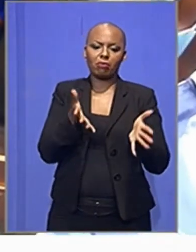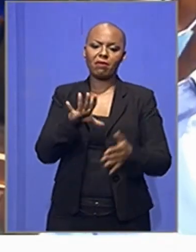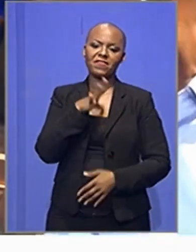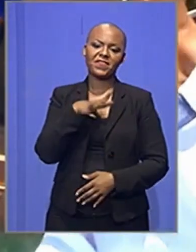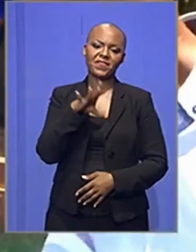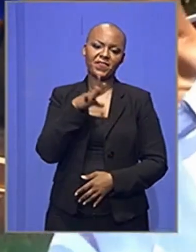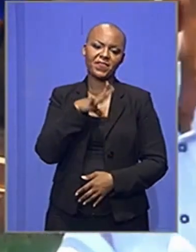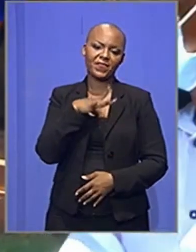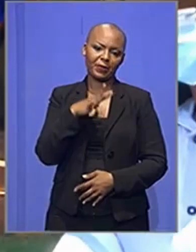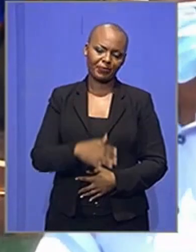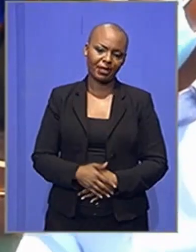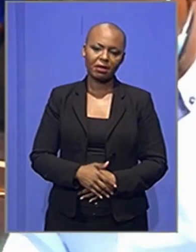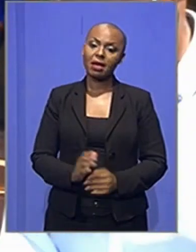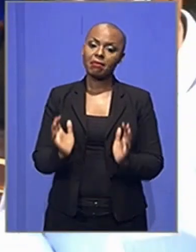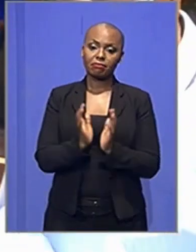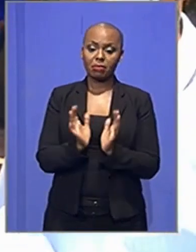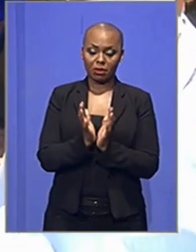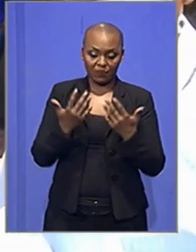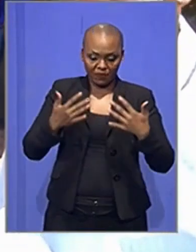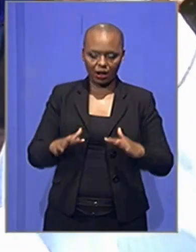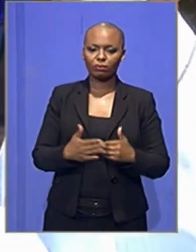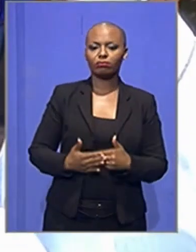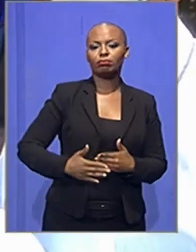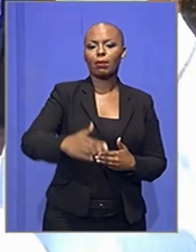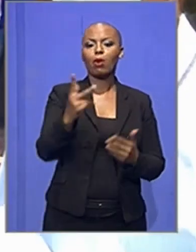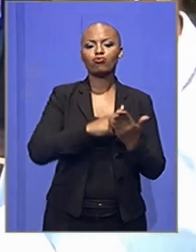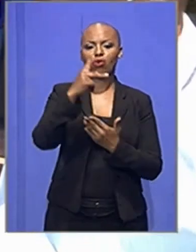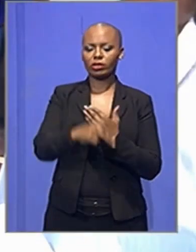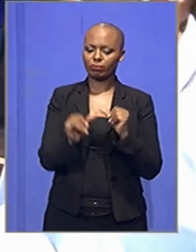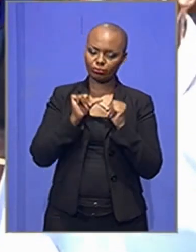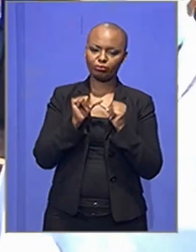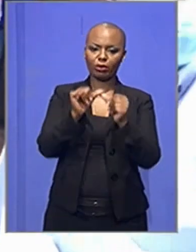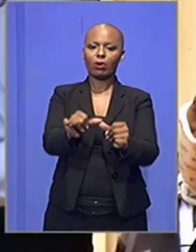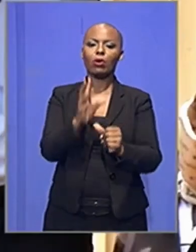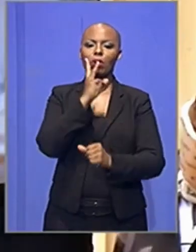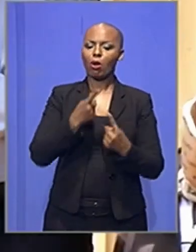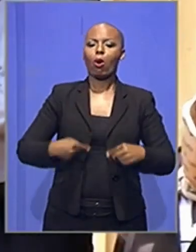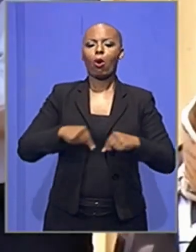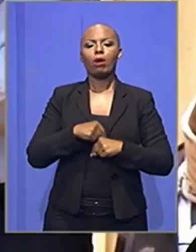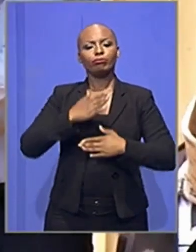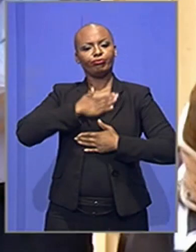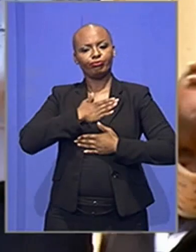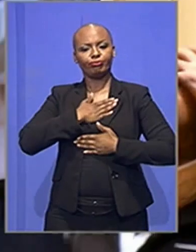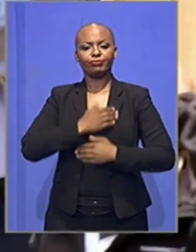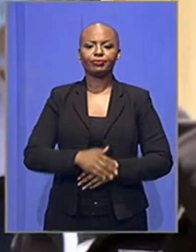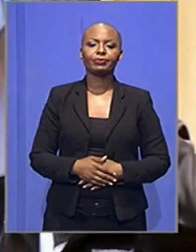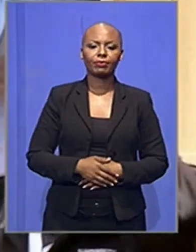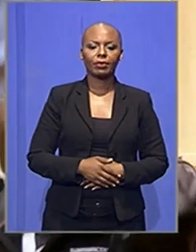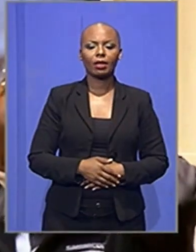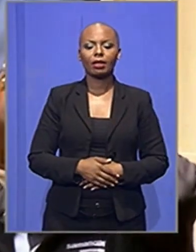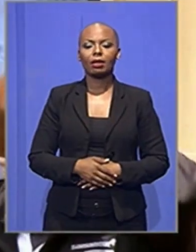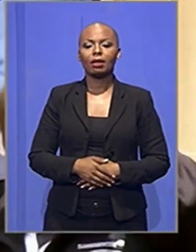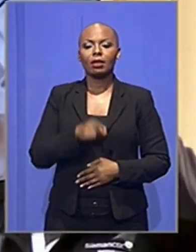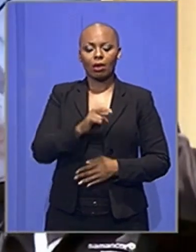on the meeting can move forward and the project can move forward, and I think we're all positive about it. Moleledi wa mošato wa selegae le